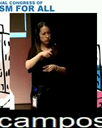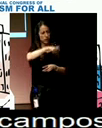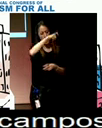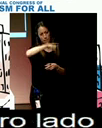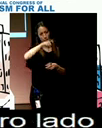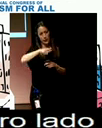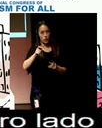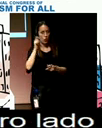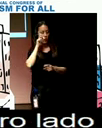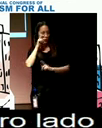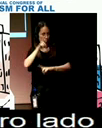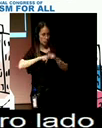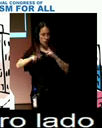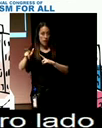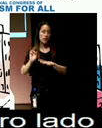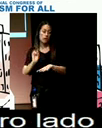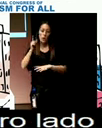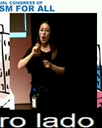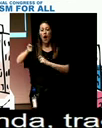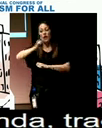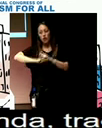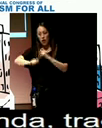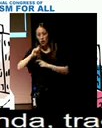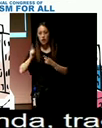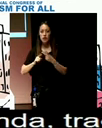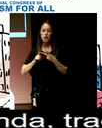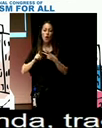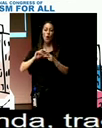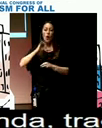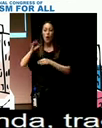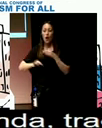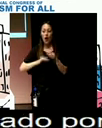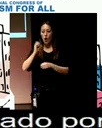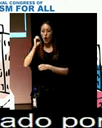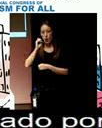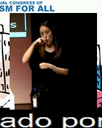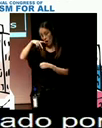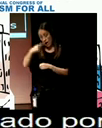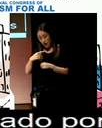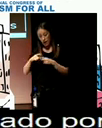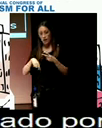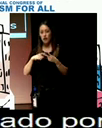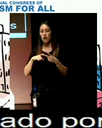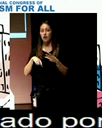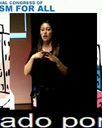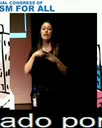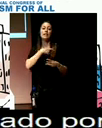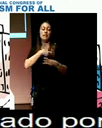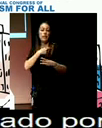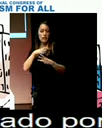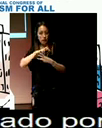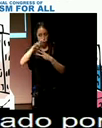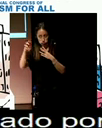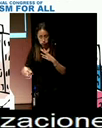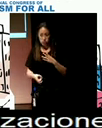associations, organizations, non-profit organizations, trade unions, and so on. And they seem